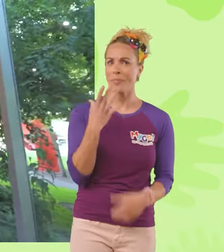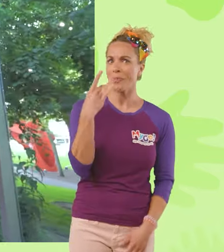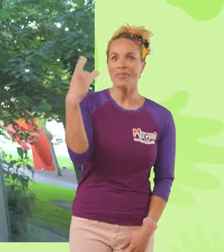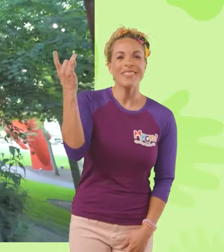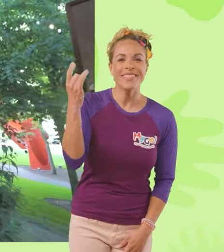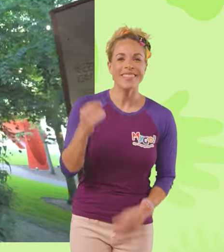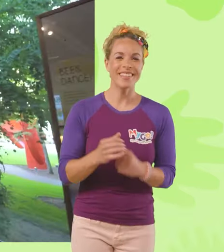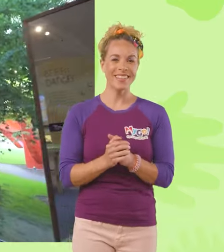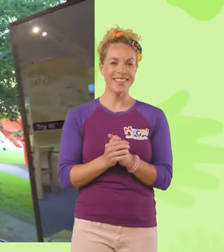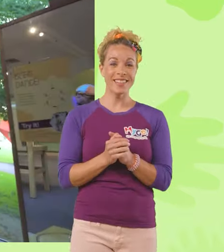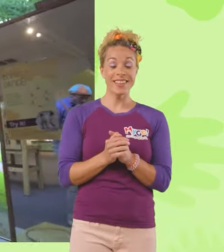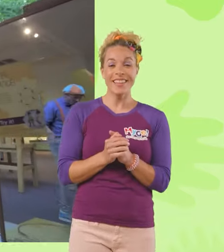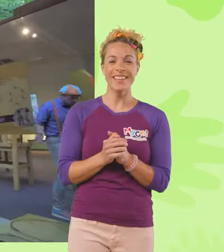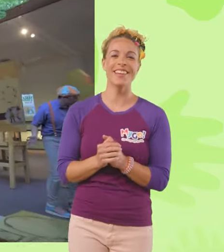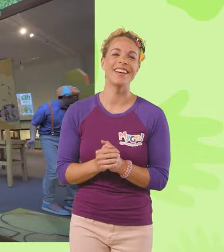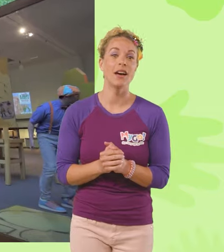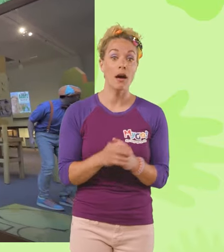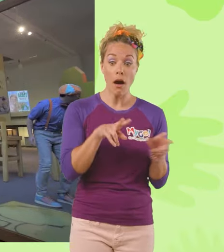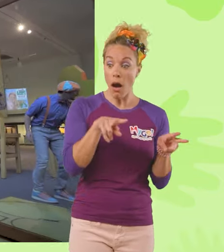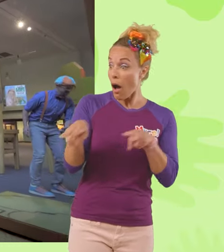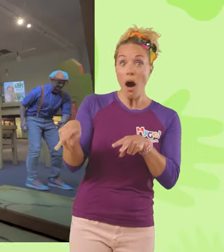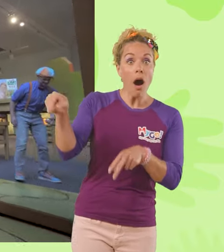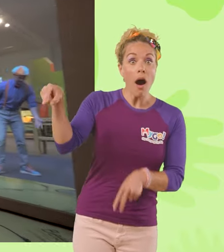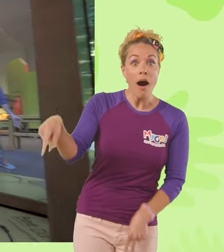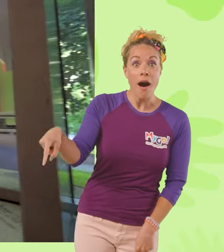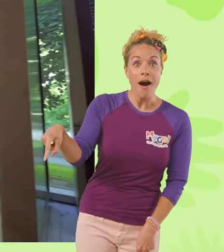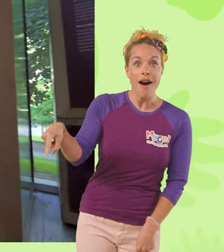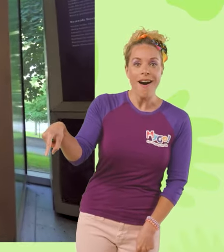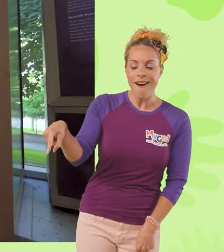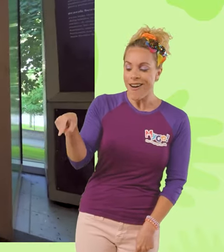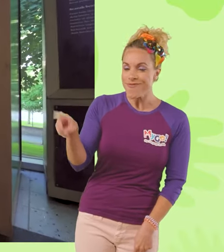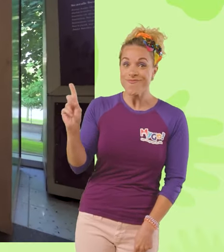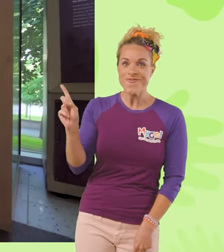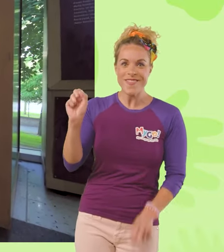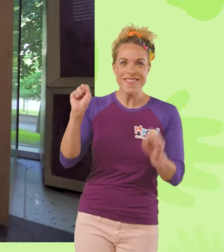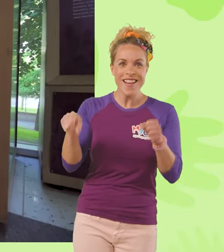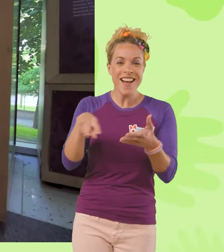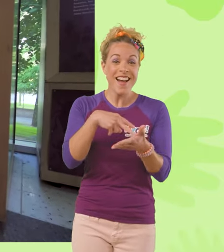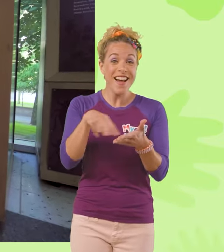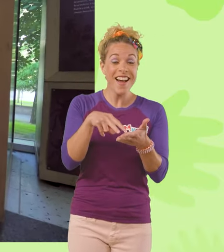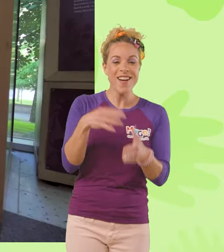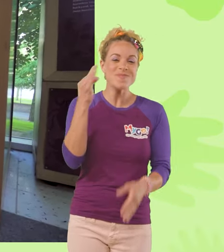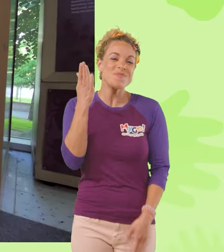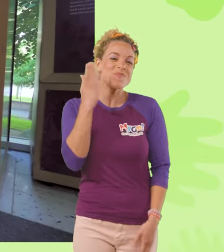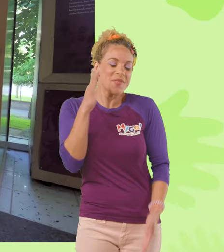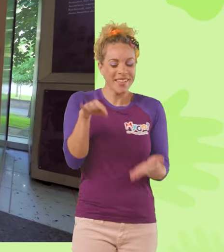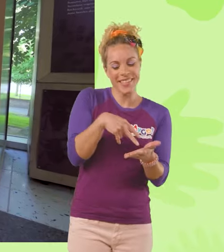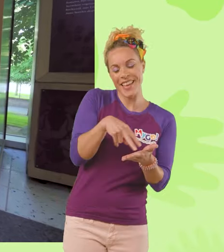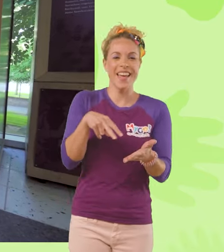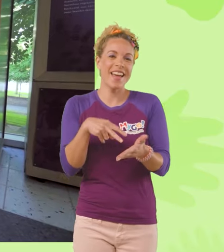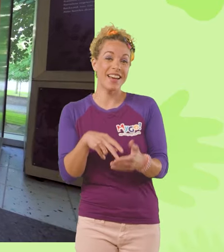It's so tasty. Look at what it is. This is the spot where you can do the bee dance.